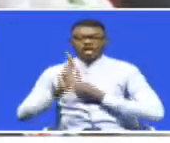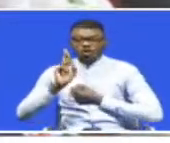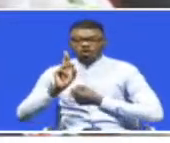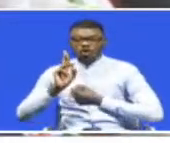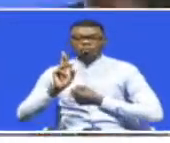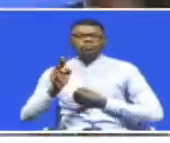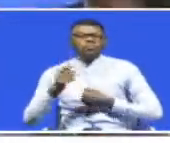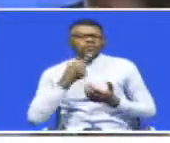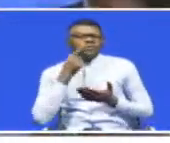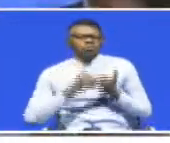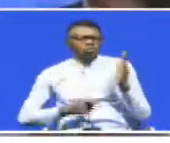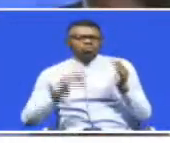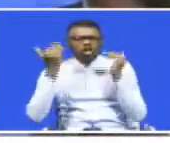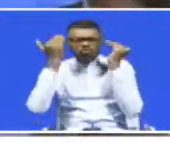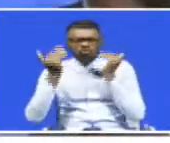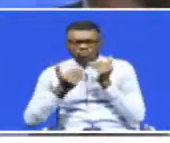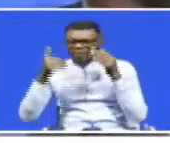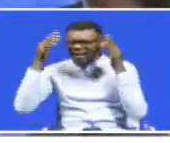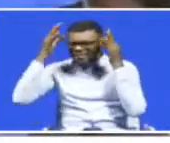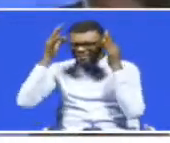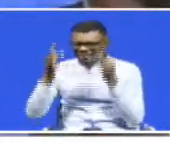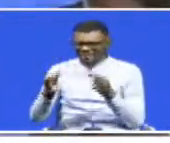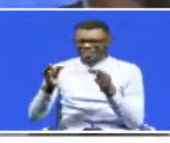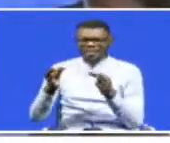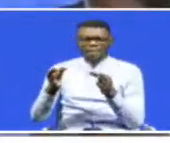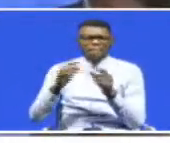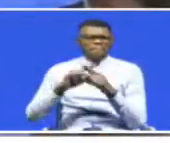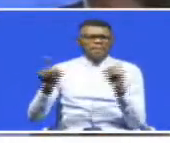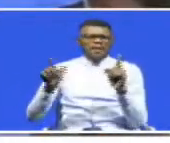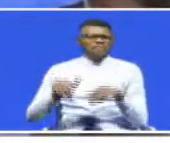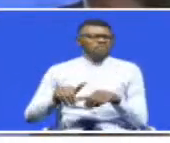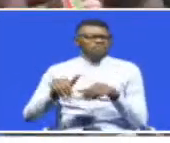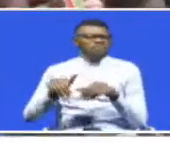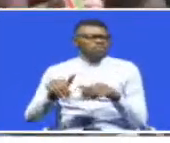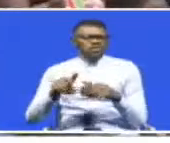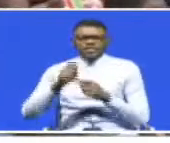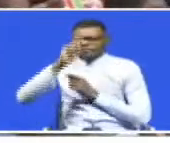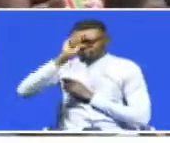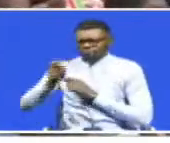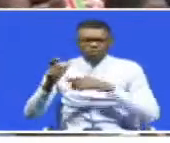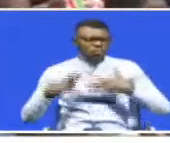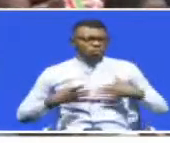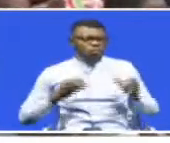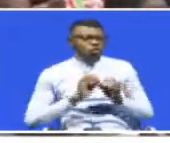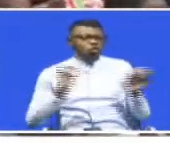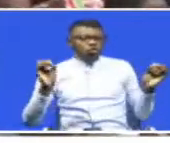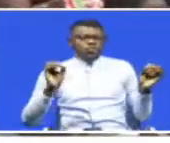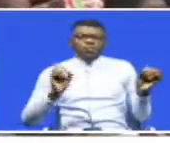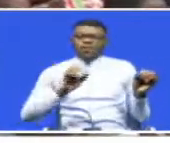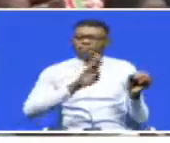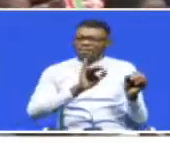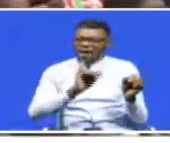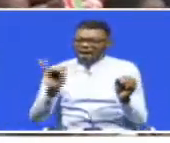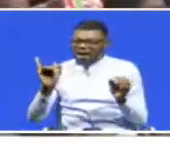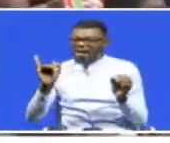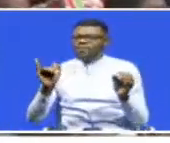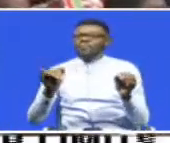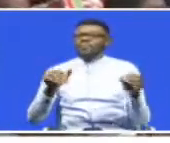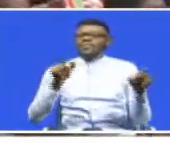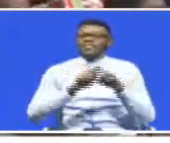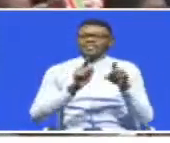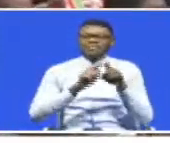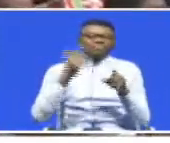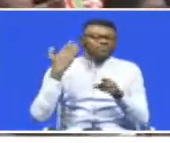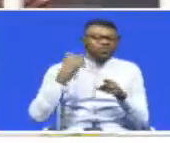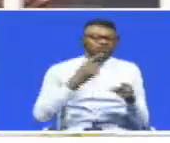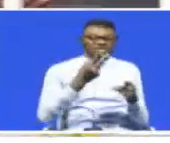some decisions by the judiciary had subverted the will of the people and cited the BBI ruling as well as the 2017